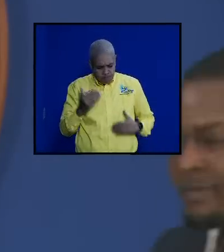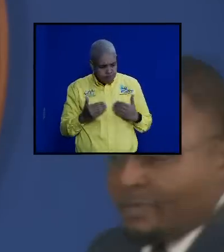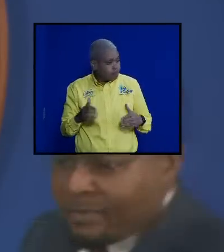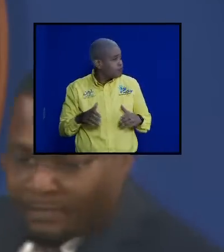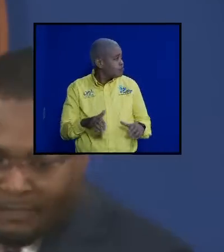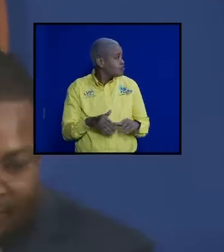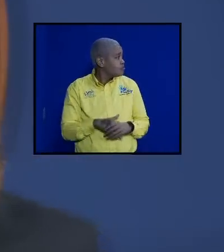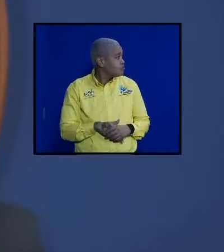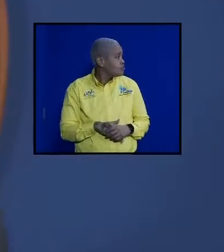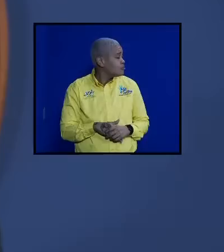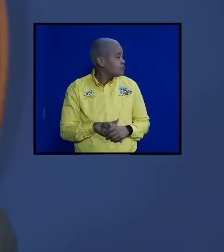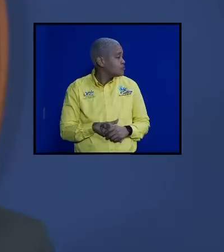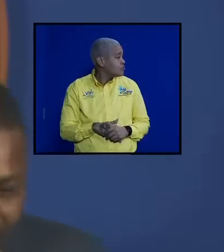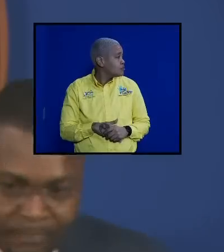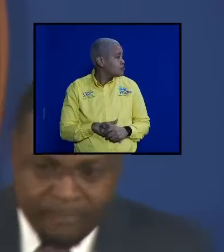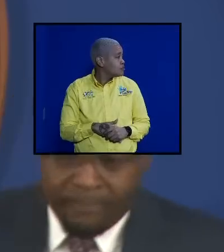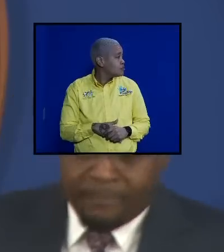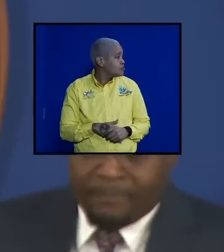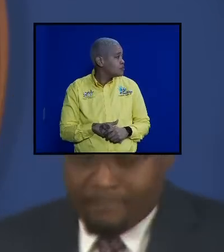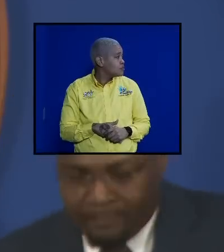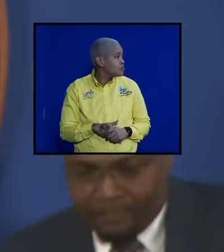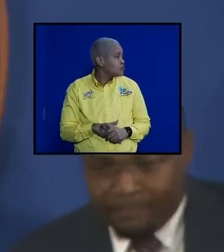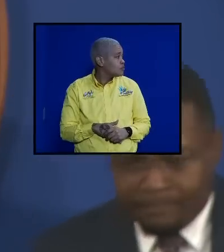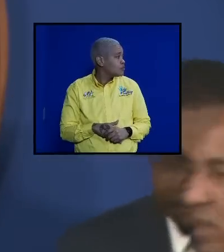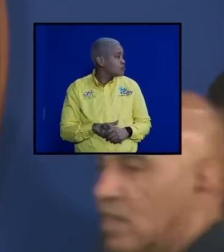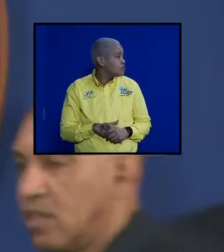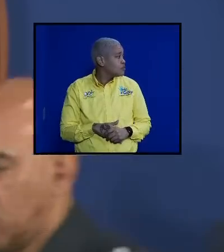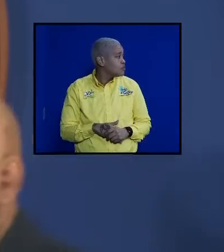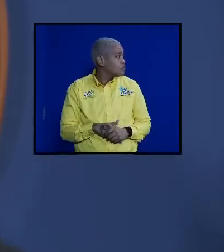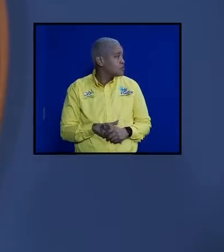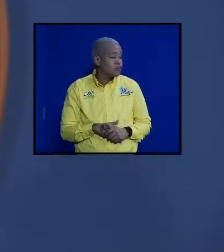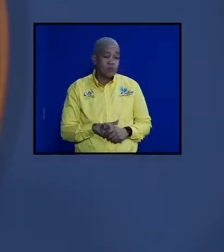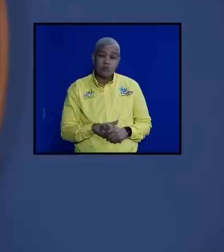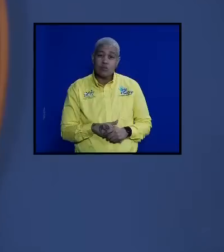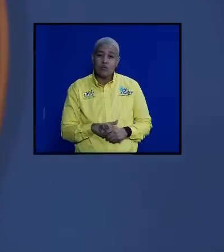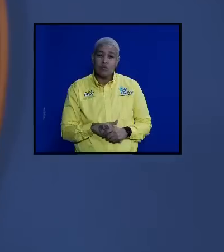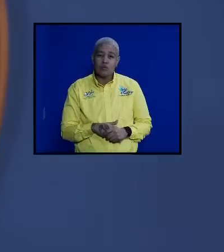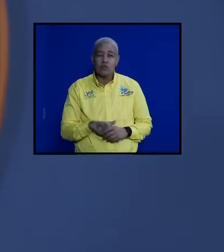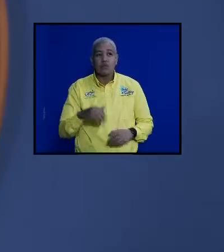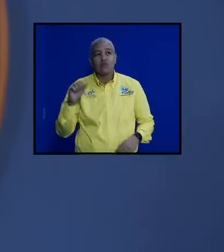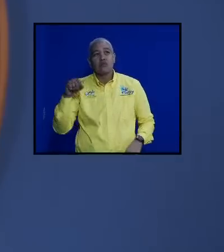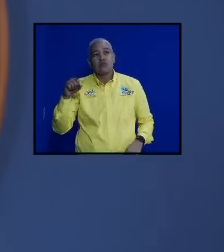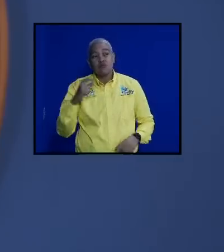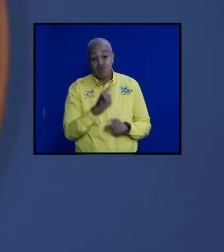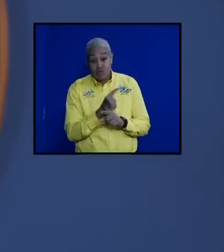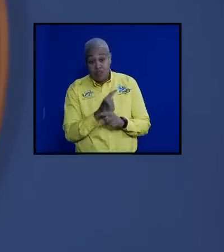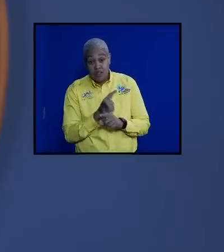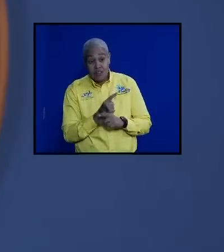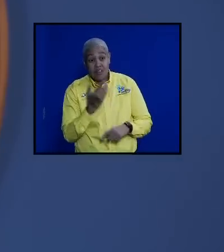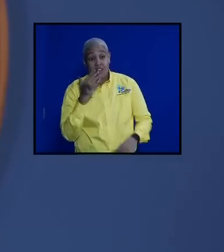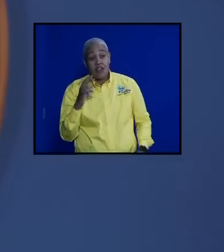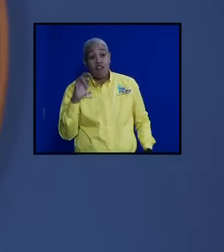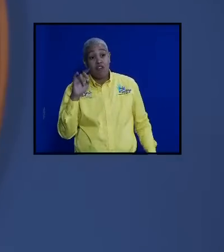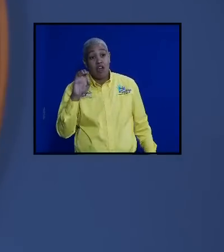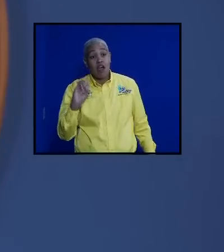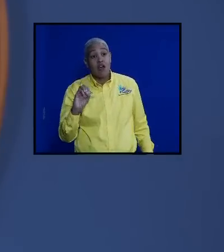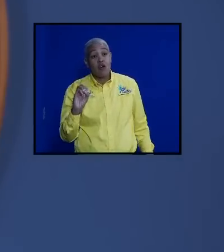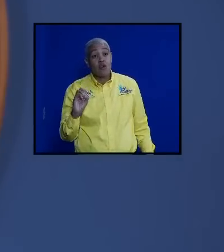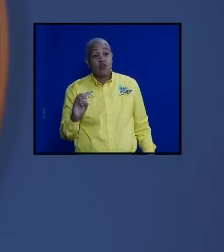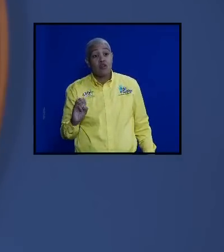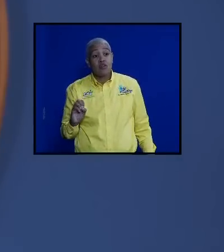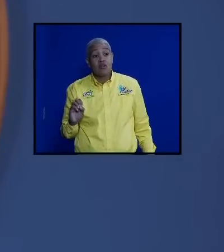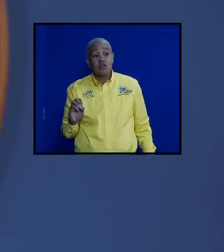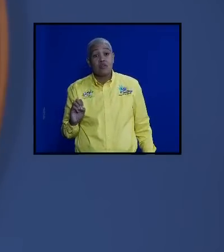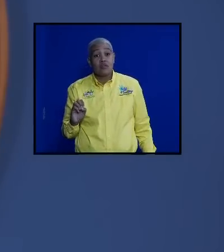CP, the arrests. Right. So, thanks, Ricardo. So